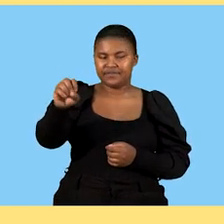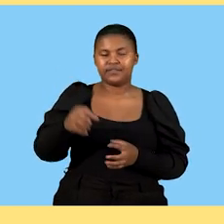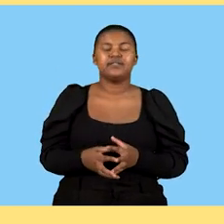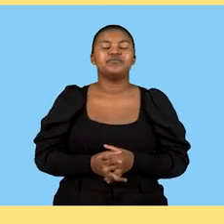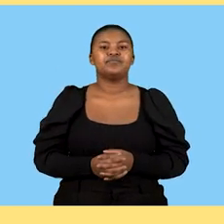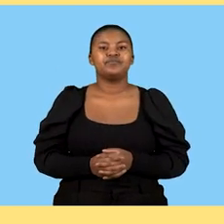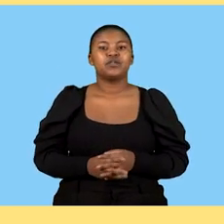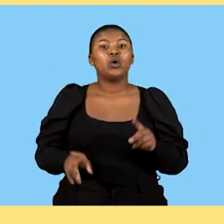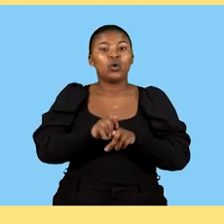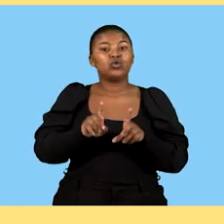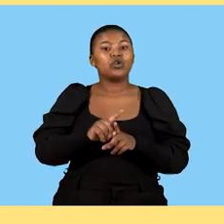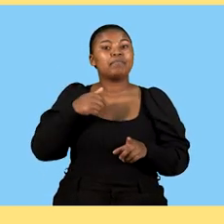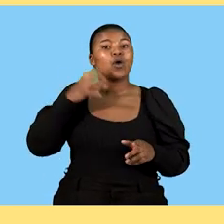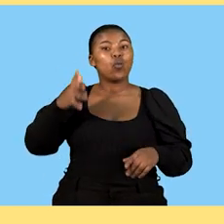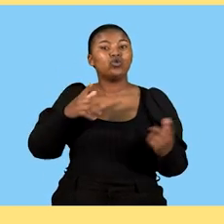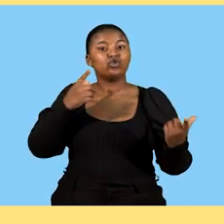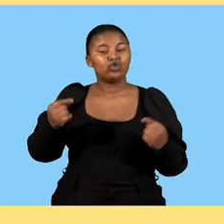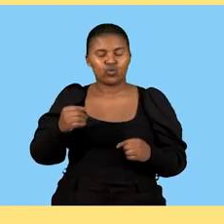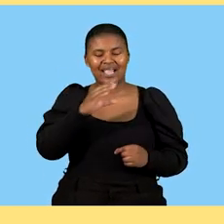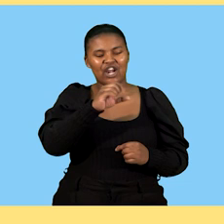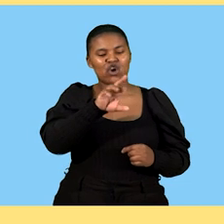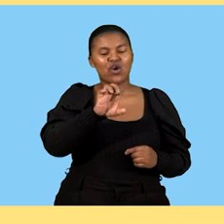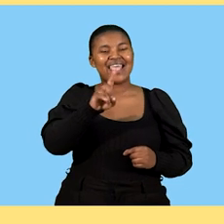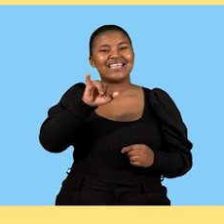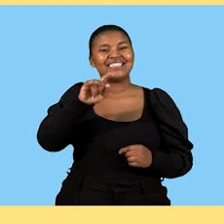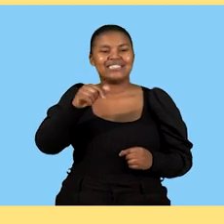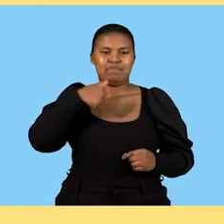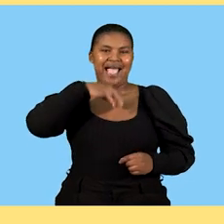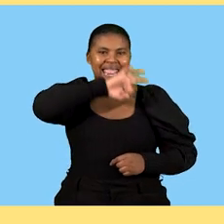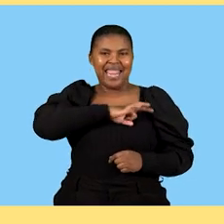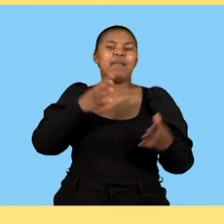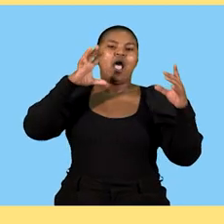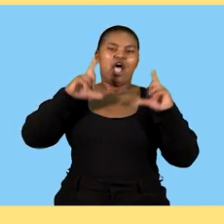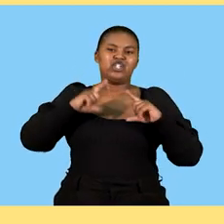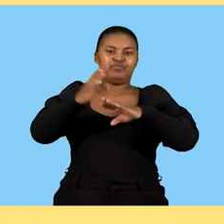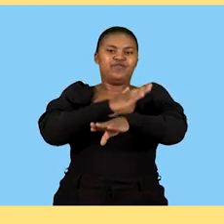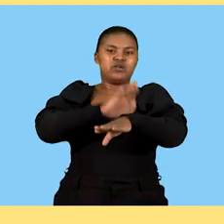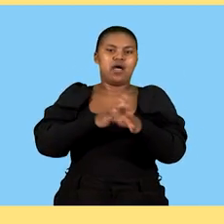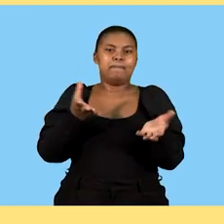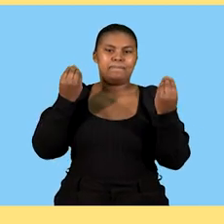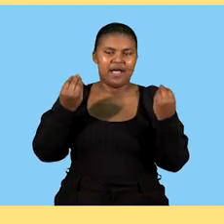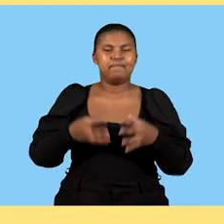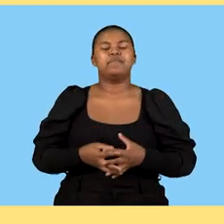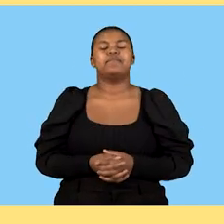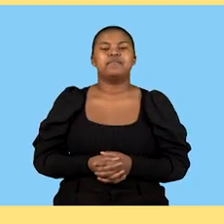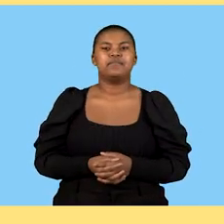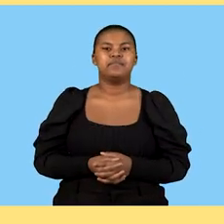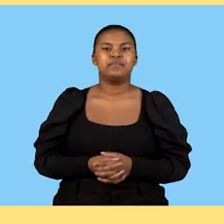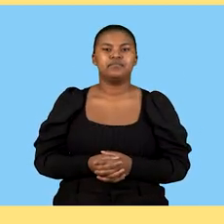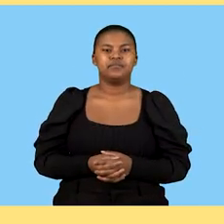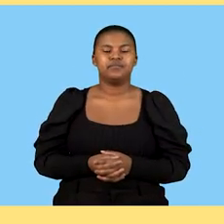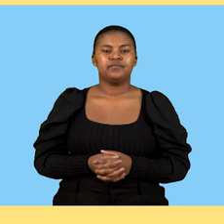have an accrued expense. Which account then do we debit? We debit our expense, which is